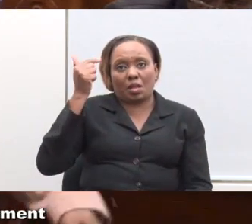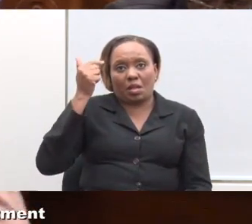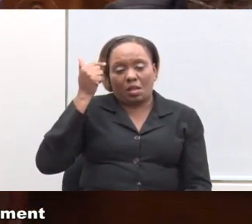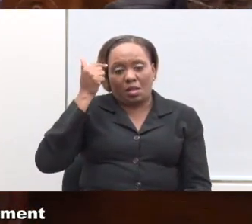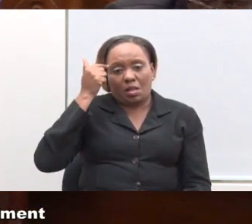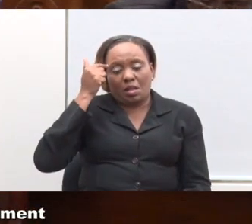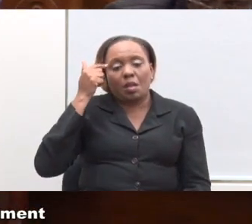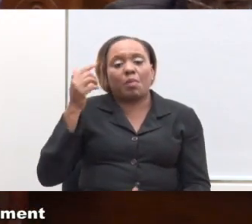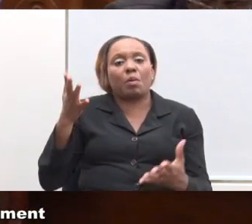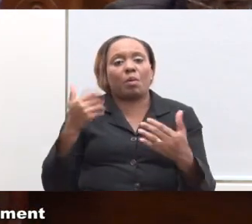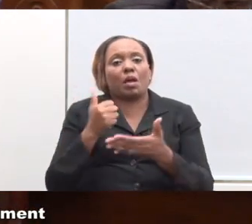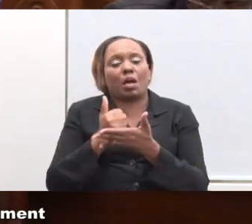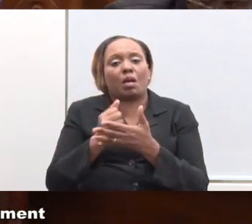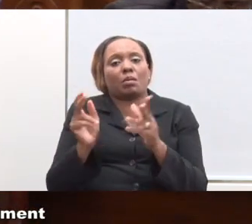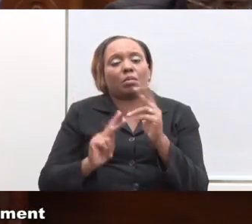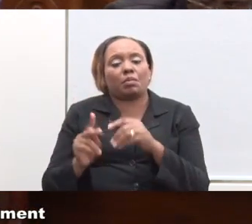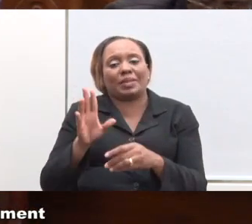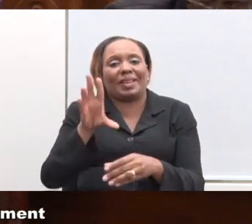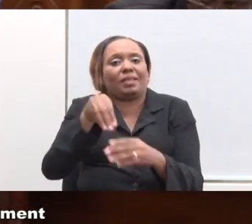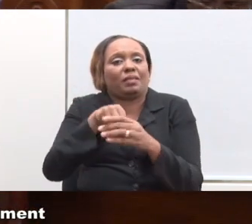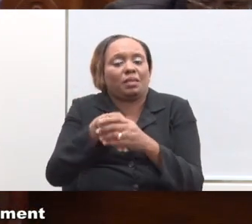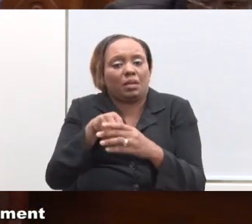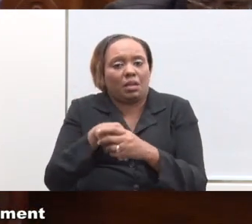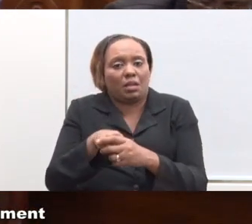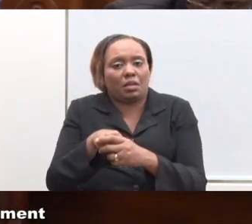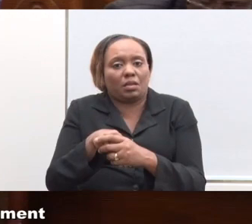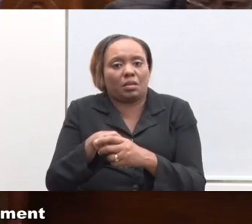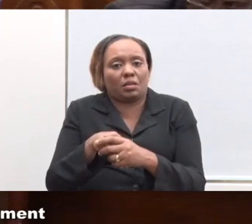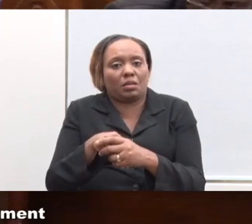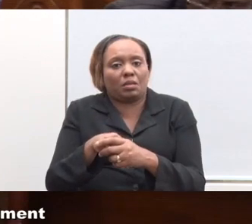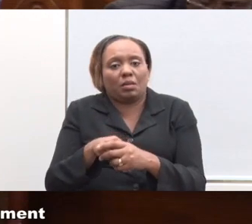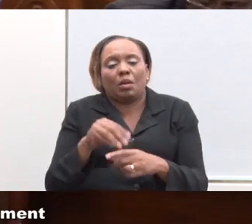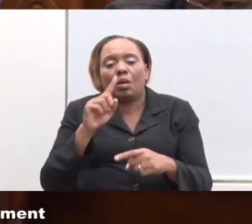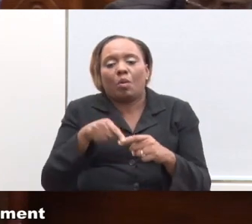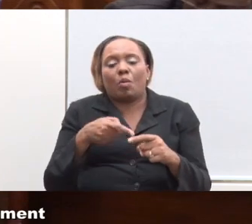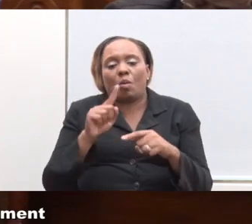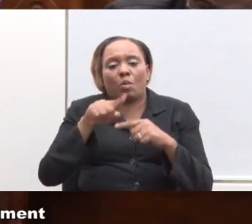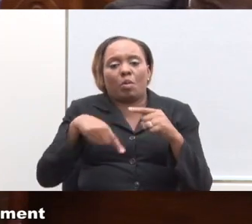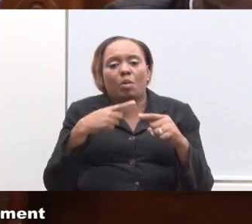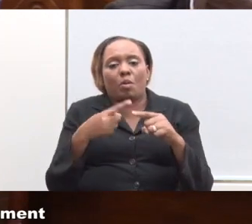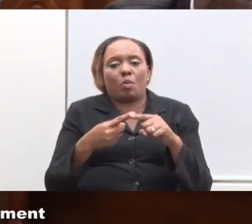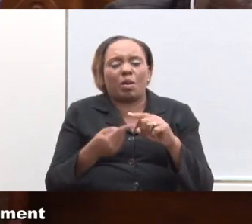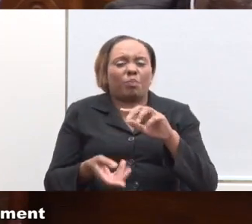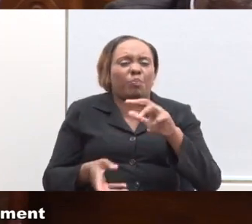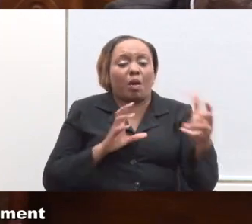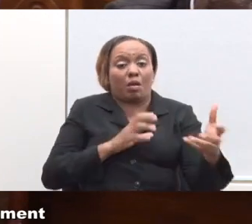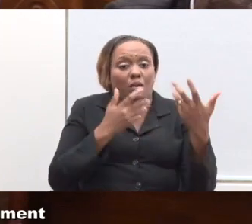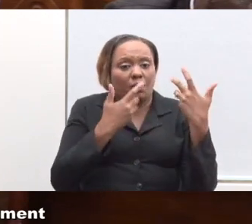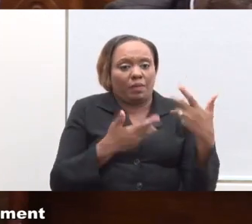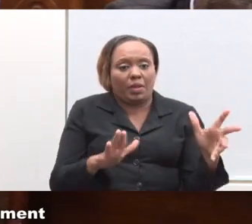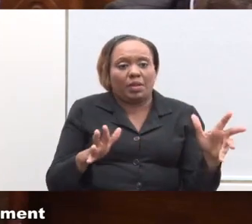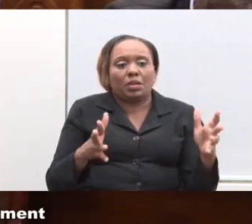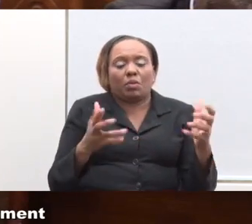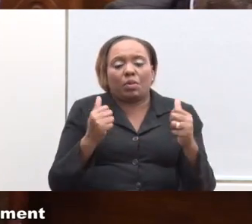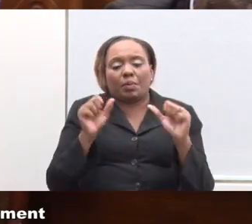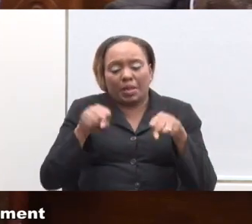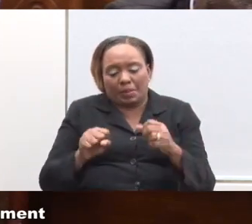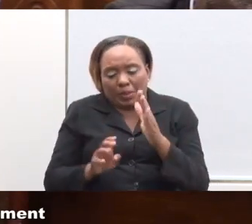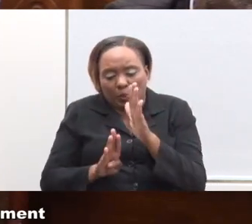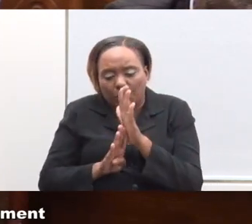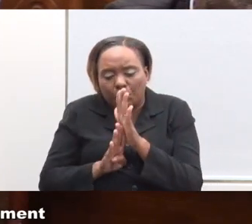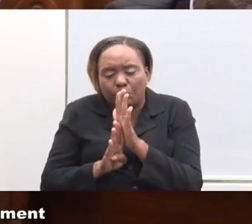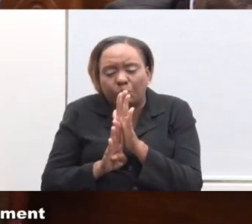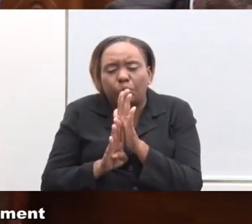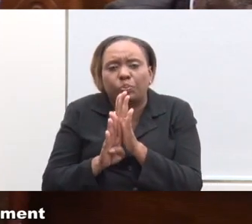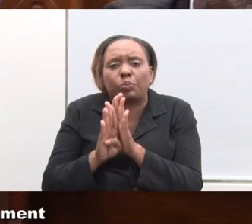back stronger. And that's the philosophy that is underpinning our actions. We will also, as I will